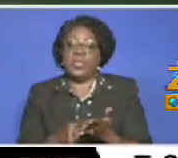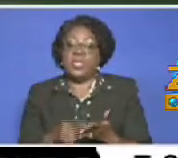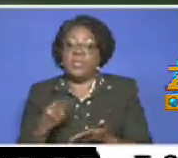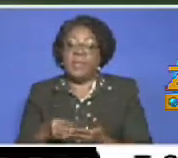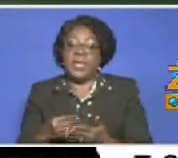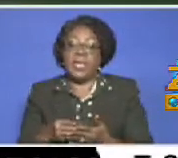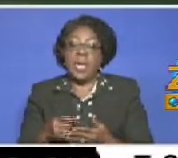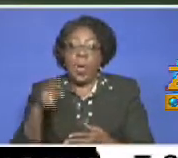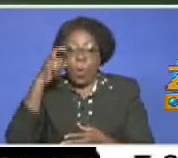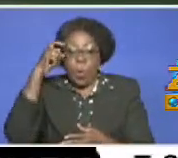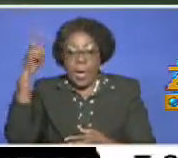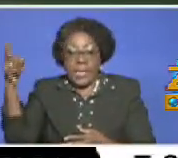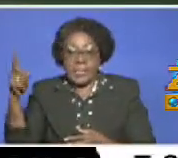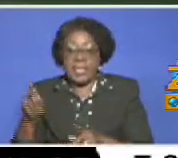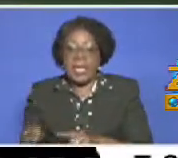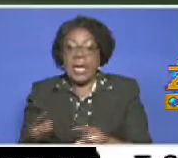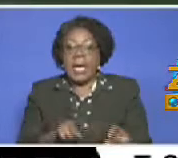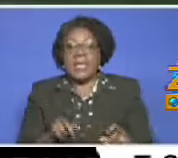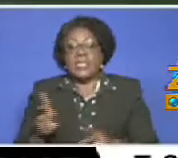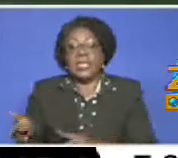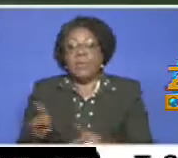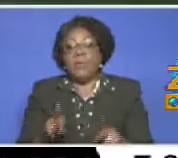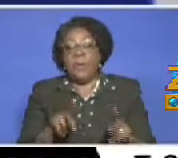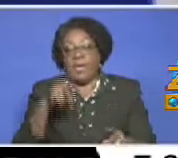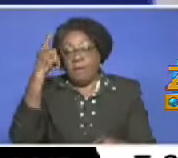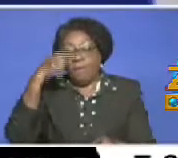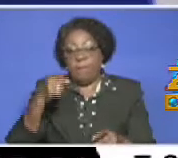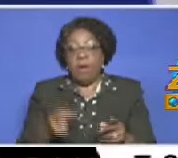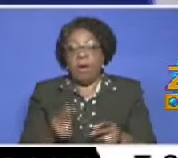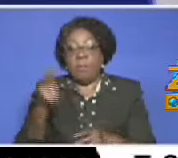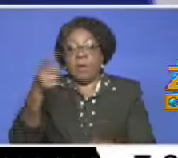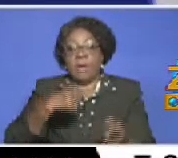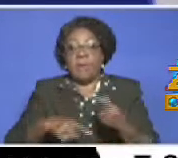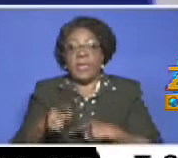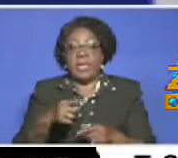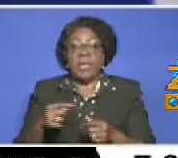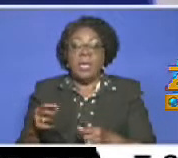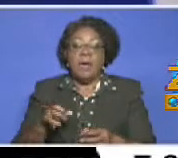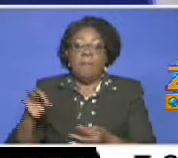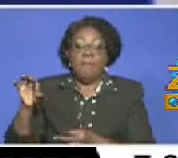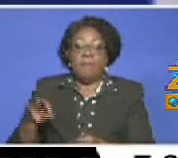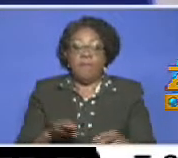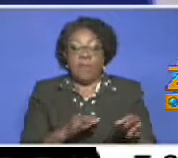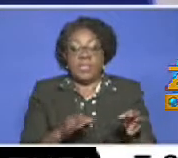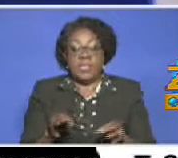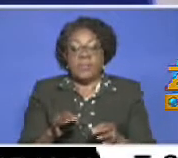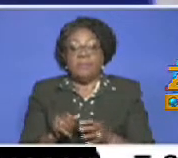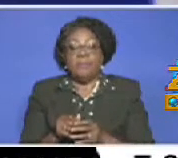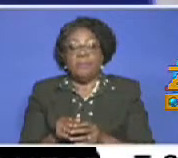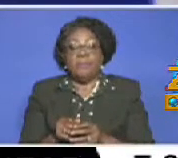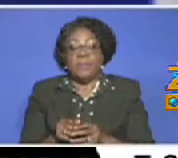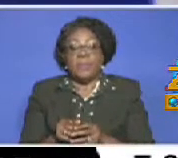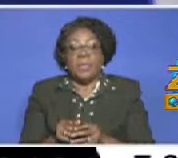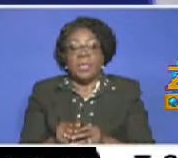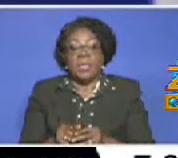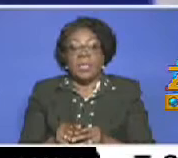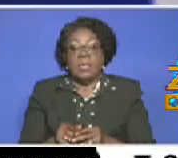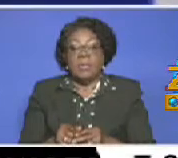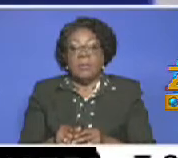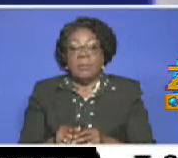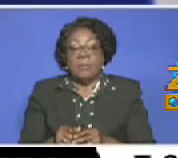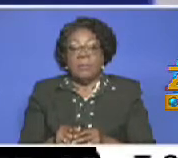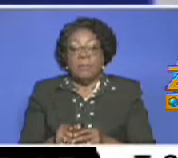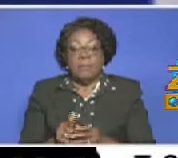wisely as they prepare for upcoming competitions. Permanent Secretary in the Ministry of Youth, Sports and Culture,